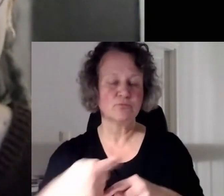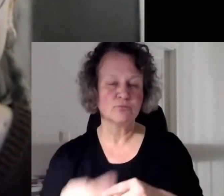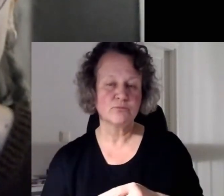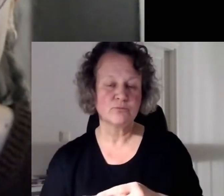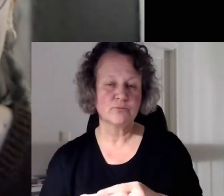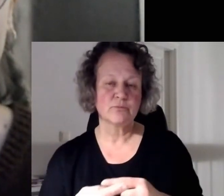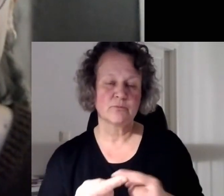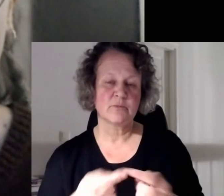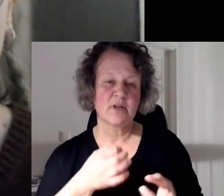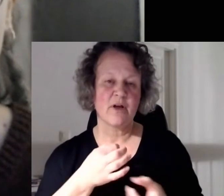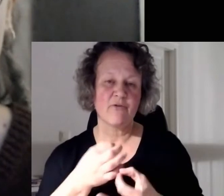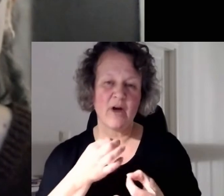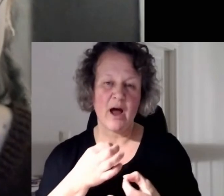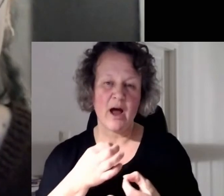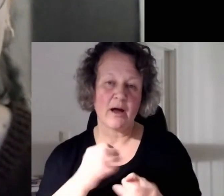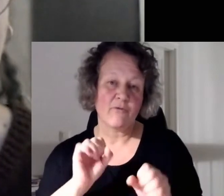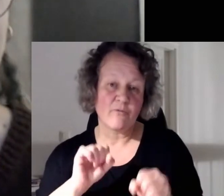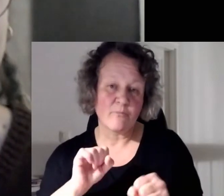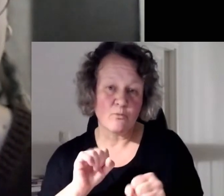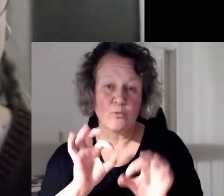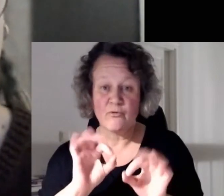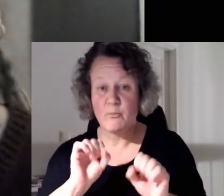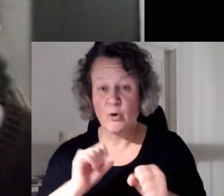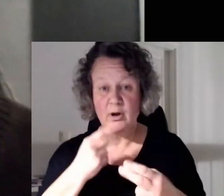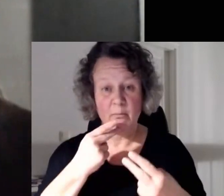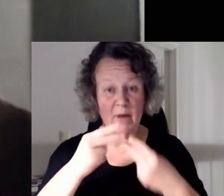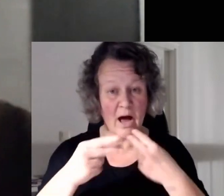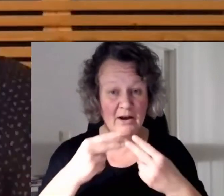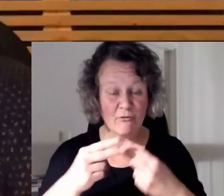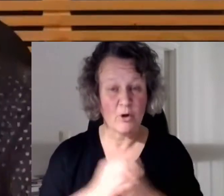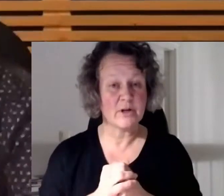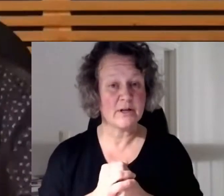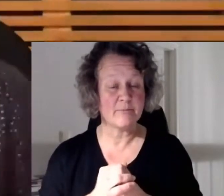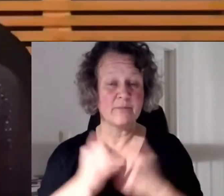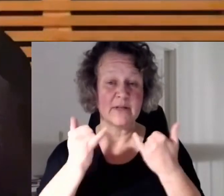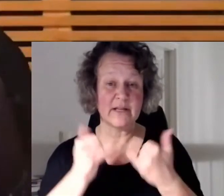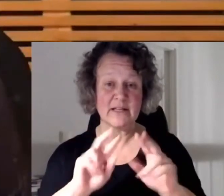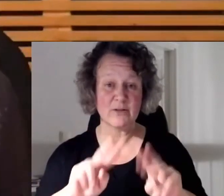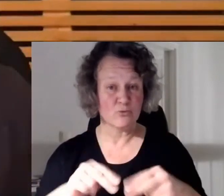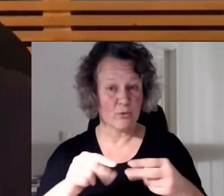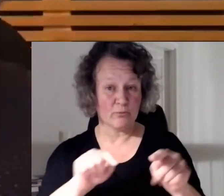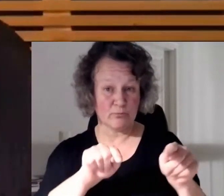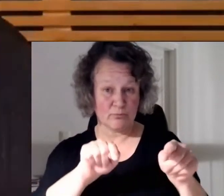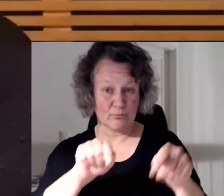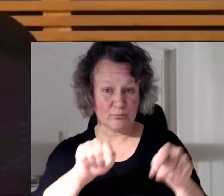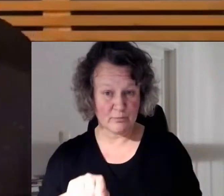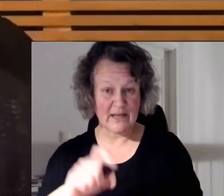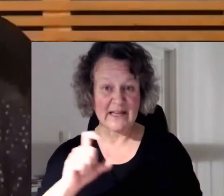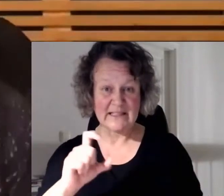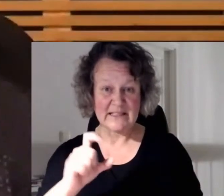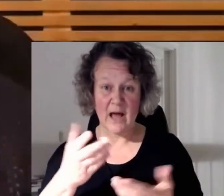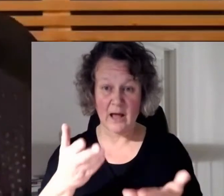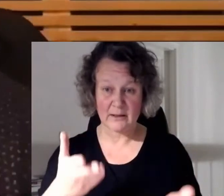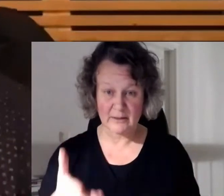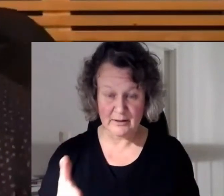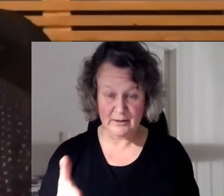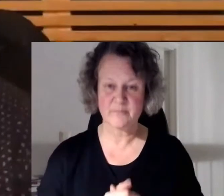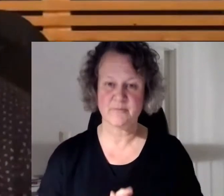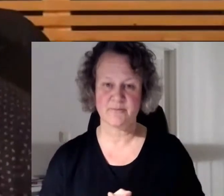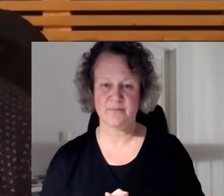after that, after the presentation, we will of course reply these questions. I would like to hand to you,